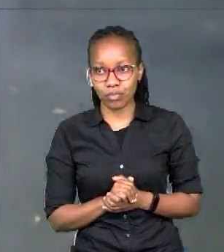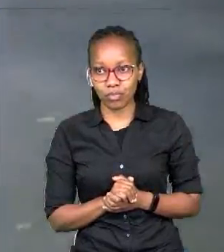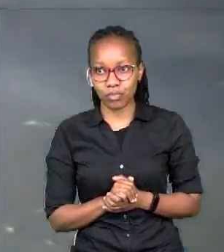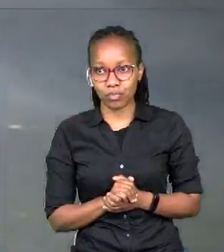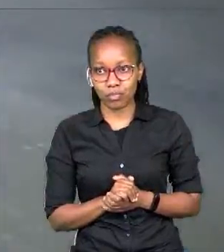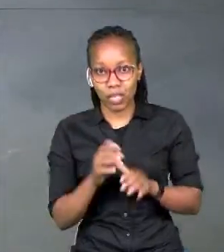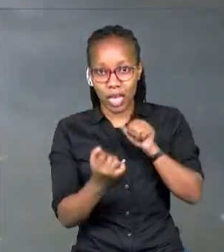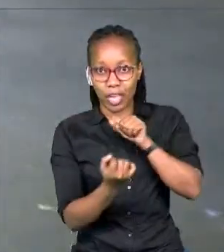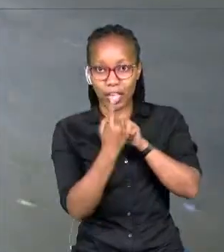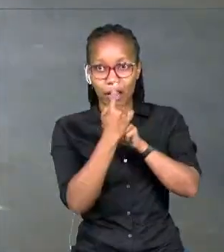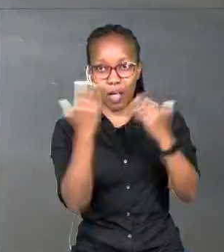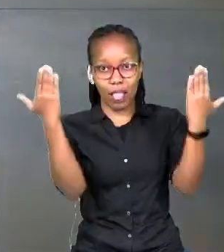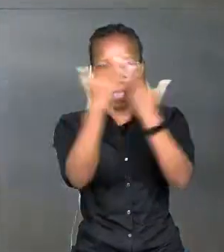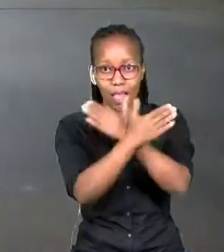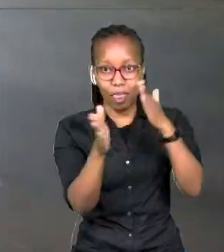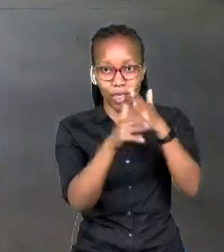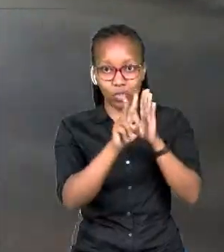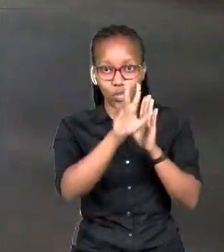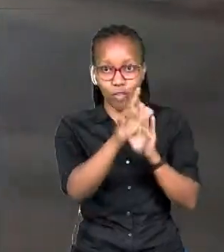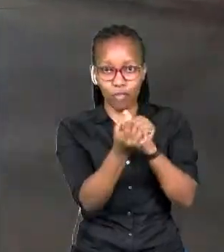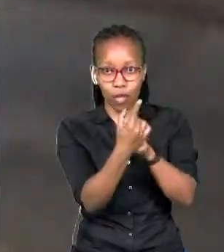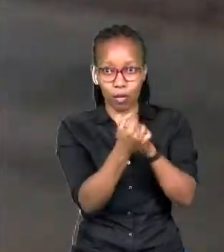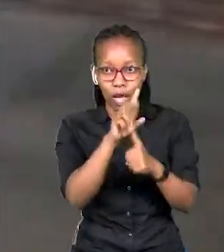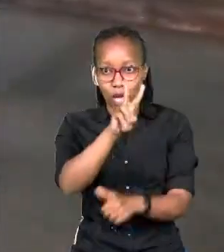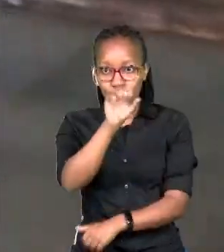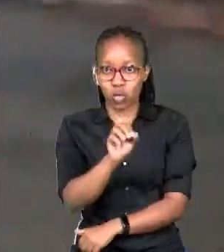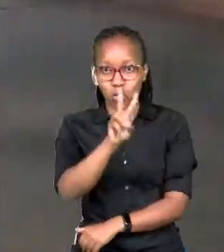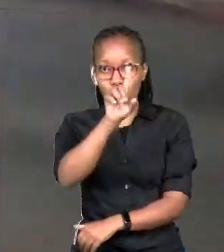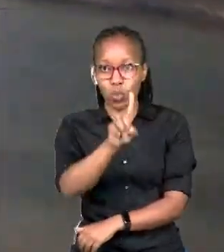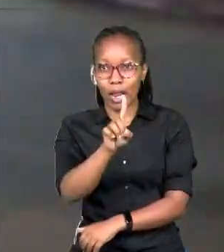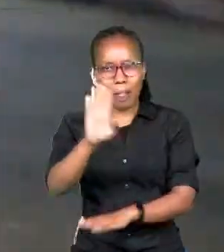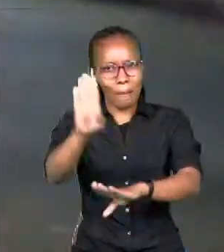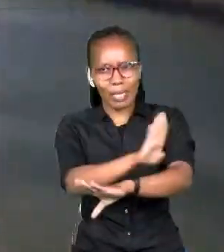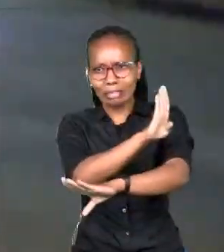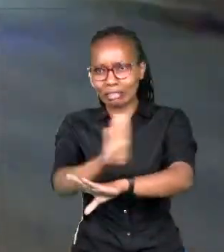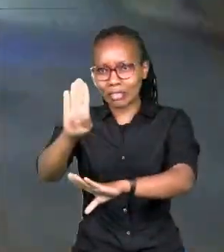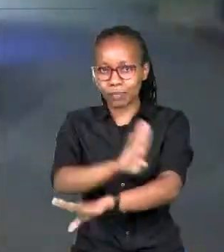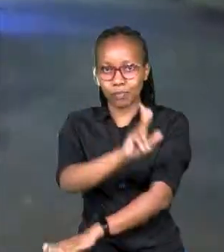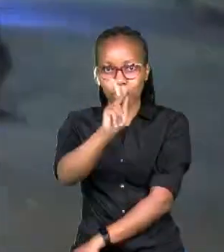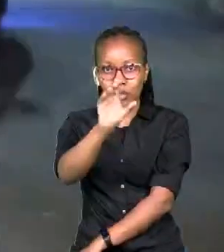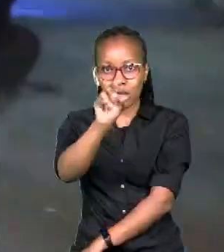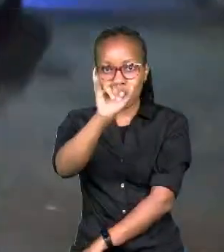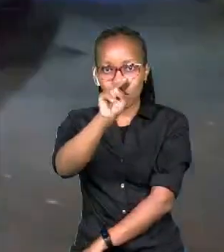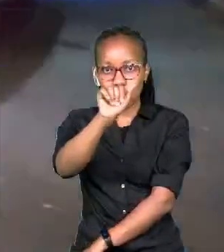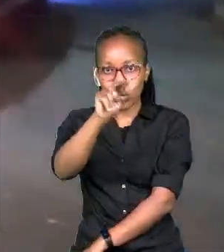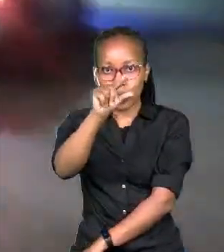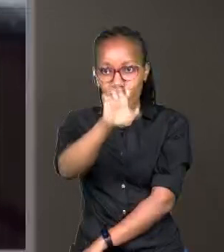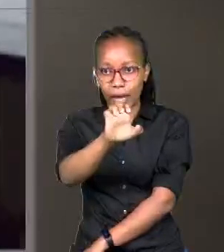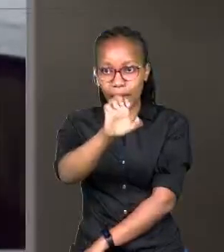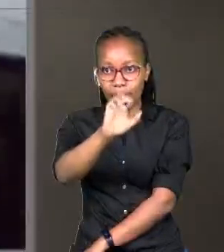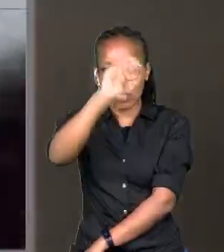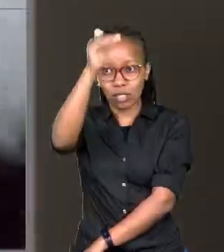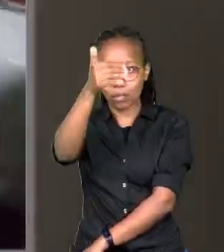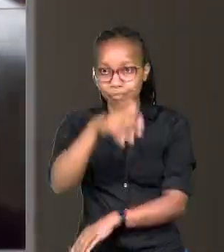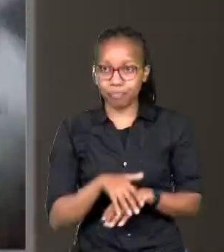It is 11 p.m. Thursday, 25th November 2021 in the busy Nairobi Koinange Street, the country's most popular